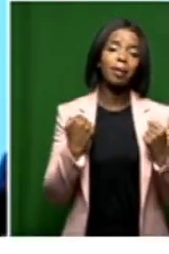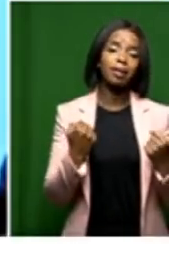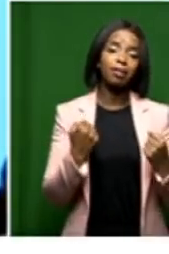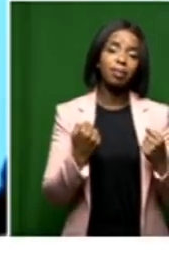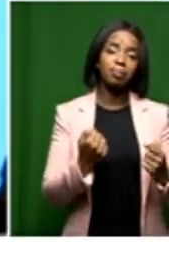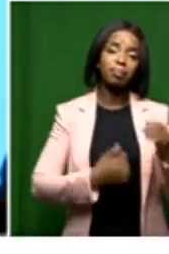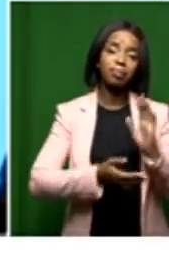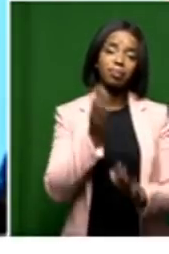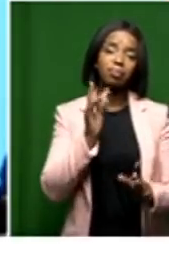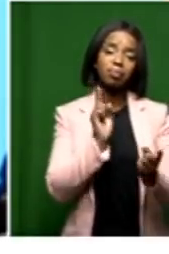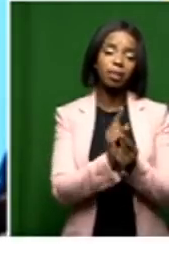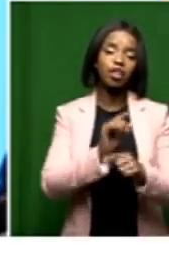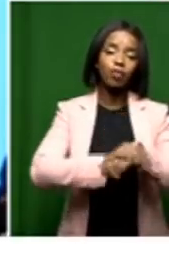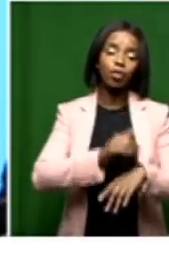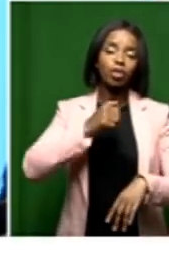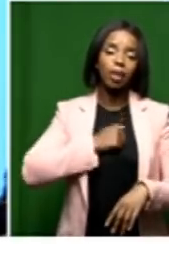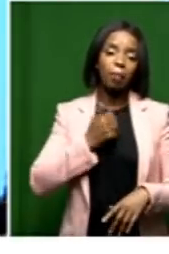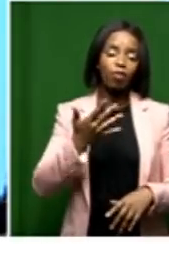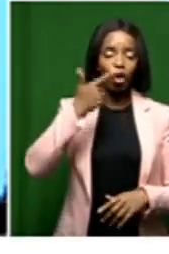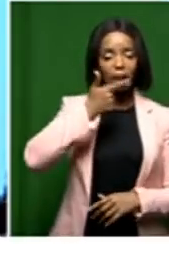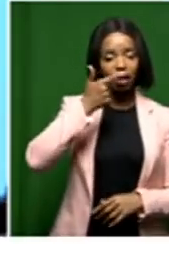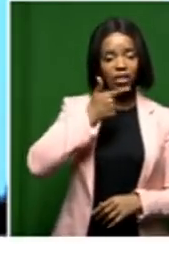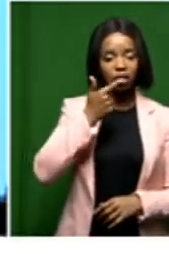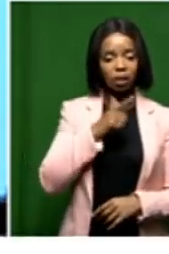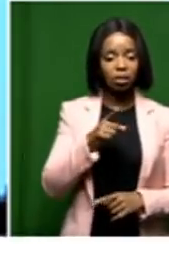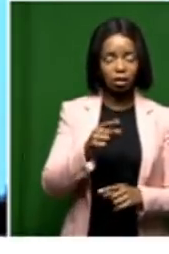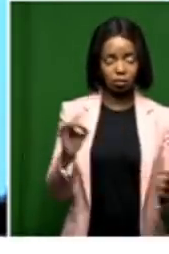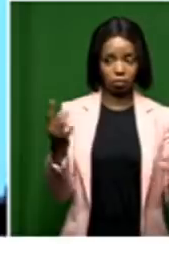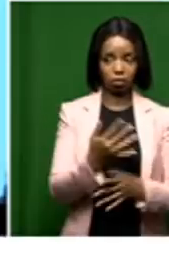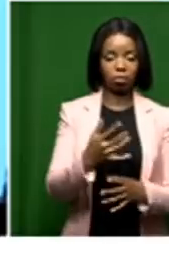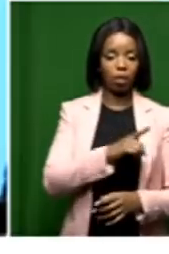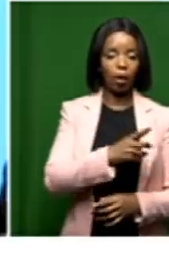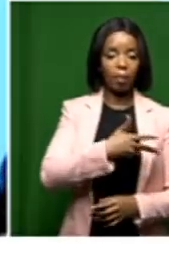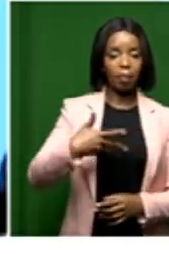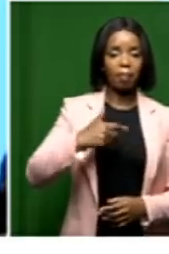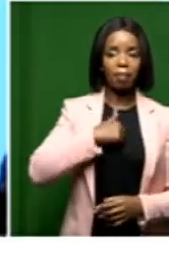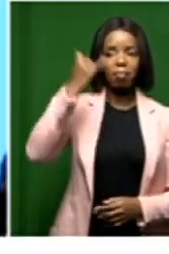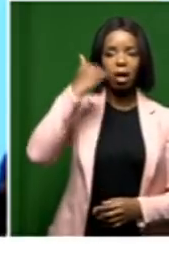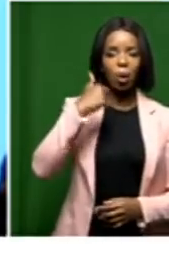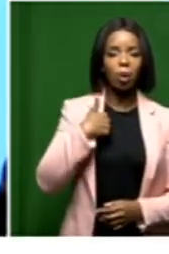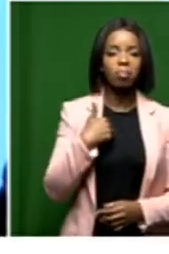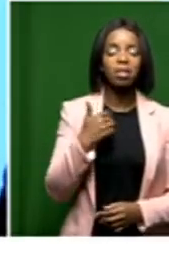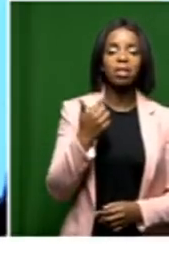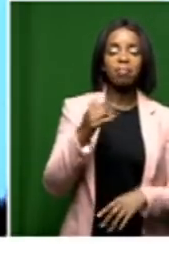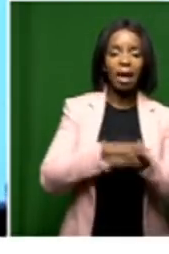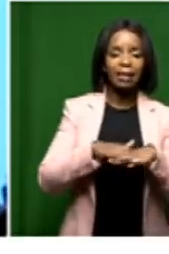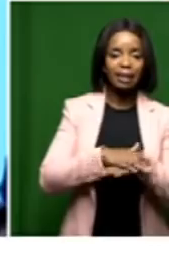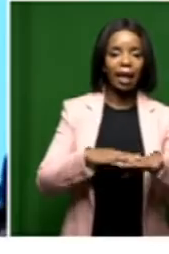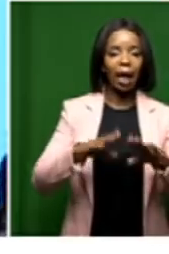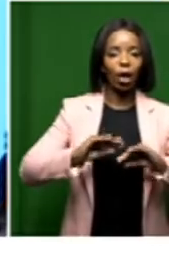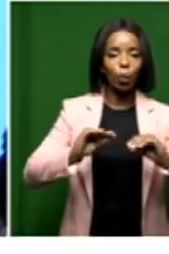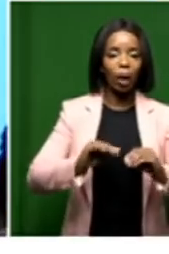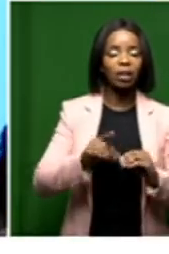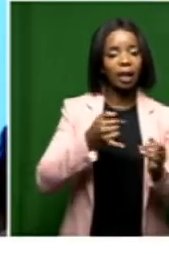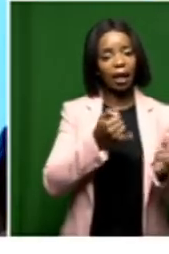some friends for lunch, and it was incredible because my mom called me and said, look, we got this call from the Department of Basic Education and you invited to